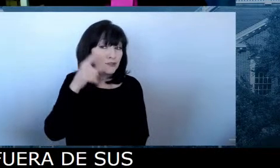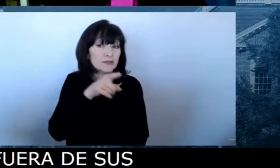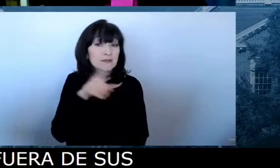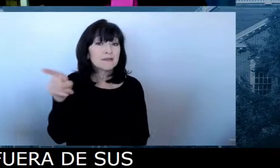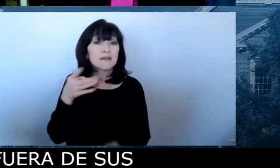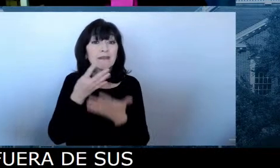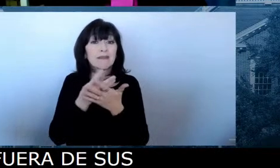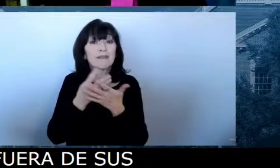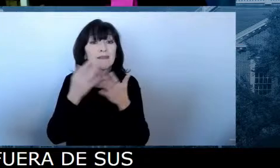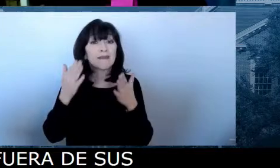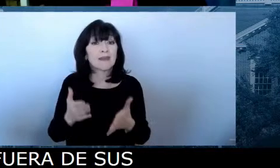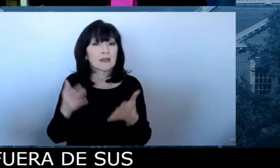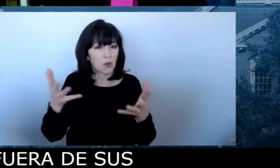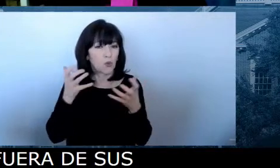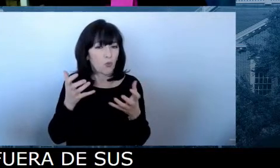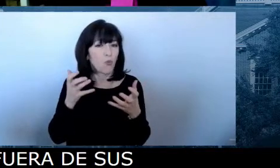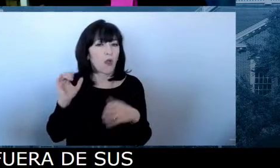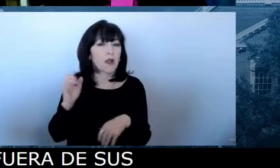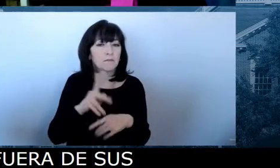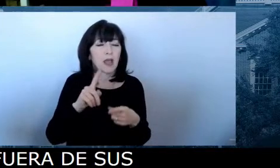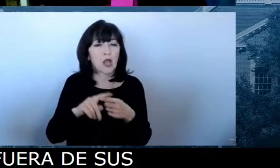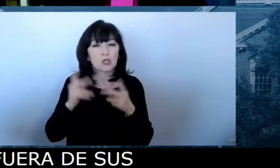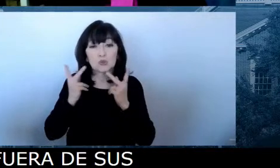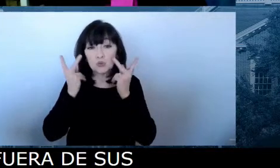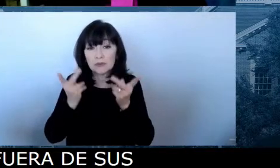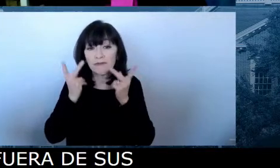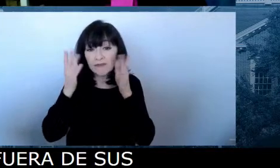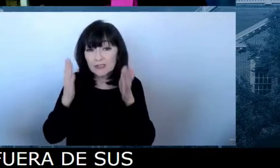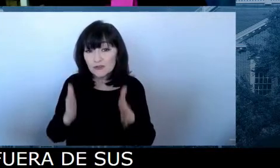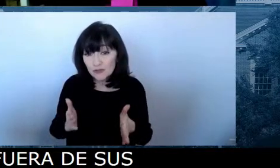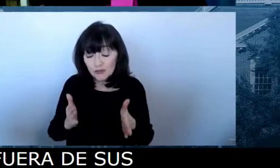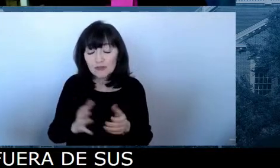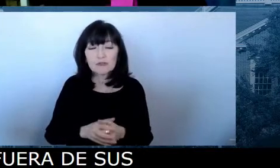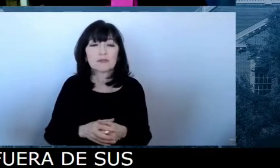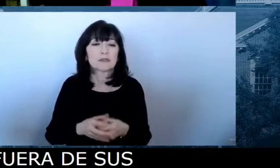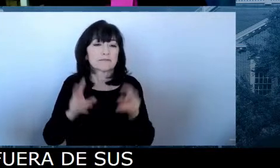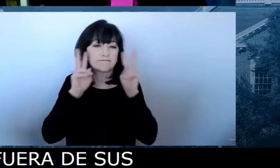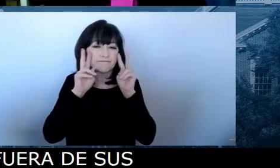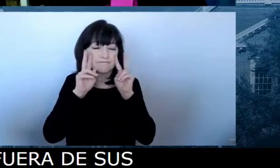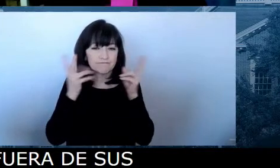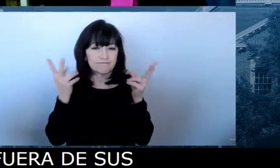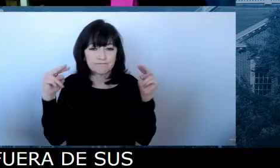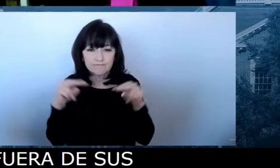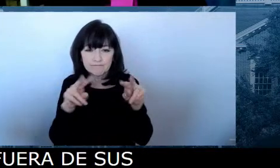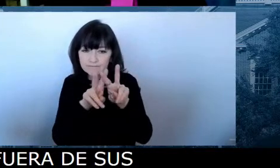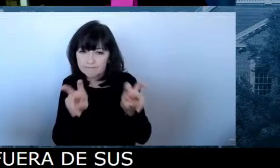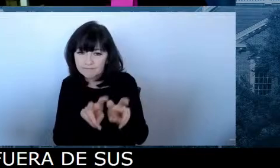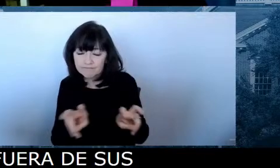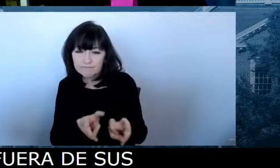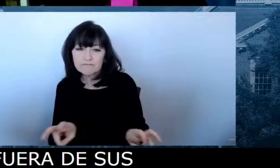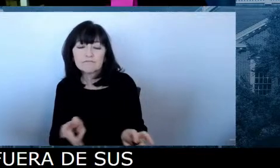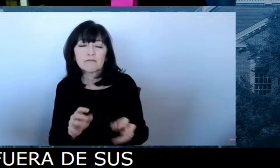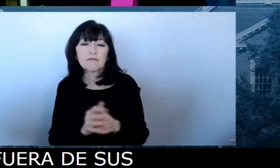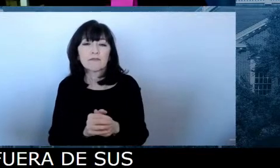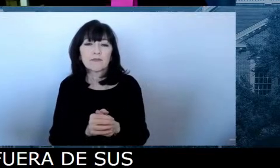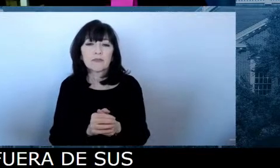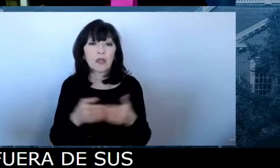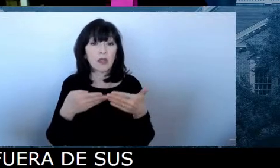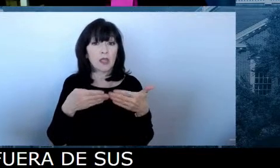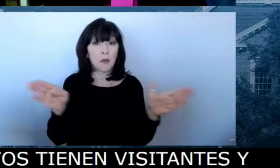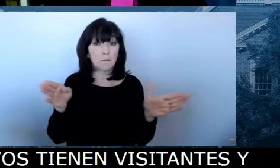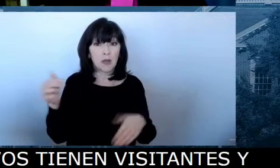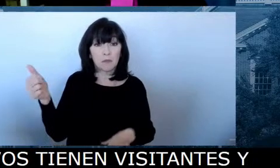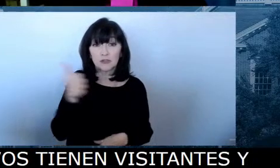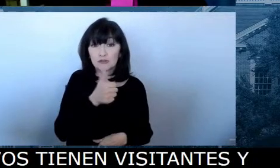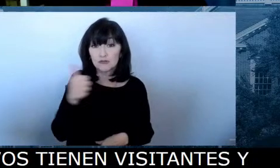concern. So we'll continue to look at that. Public transit, a number of our facilities are, under the requirements